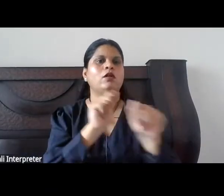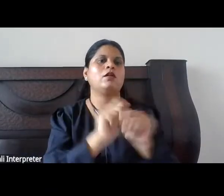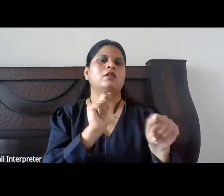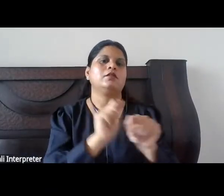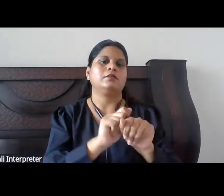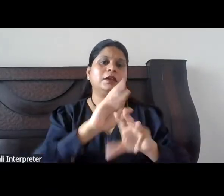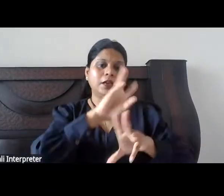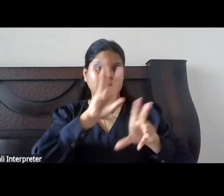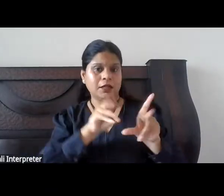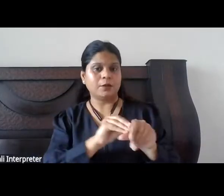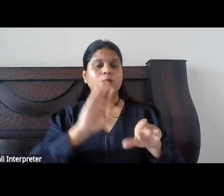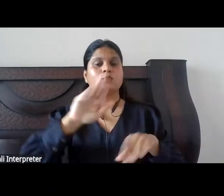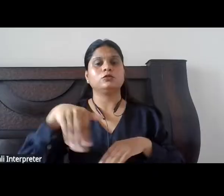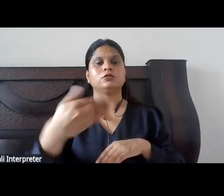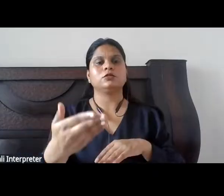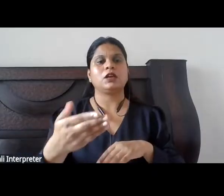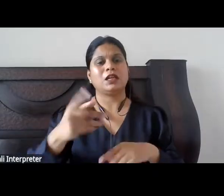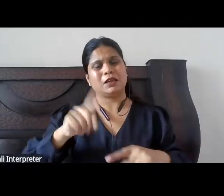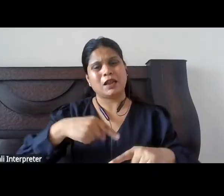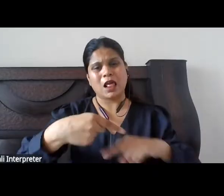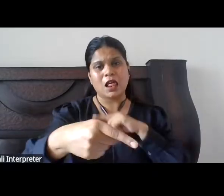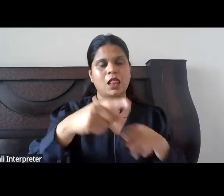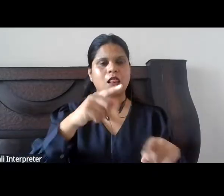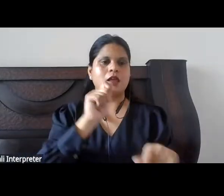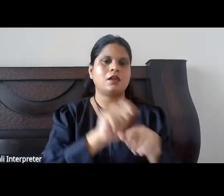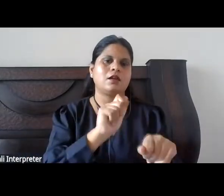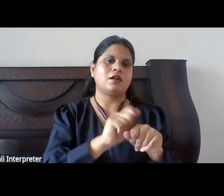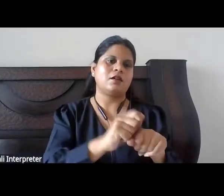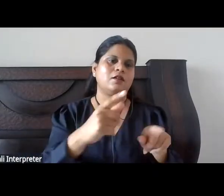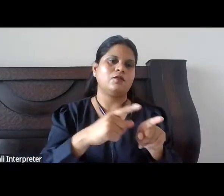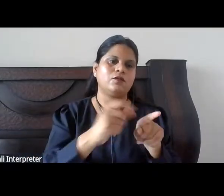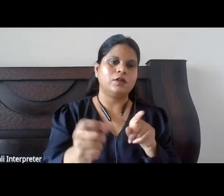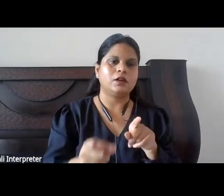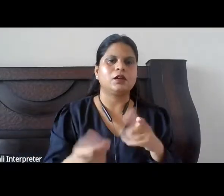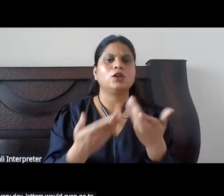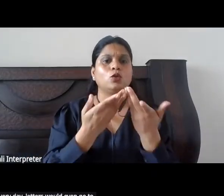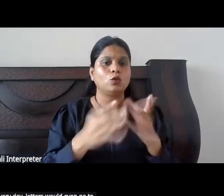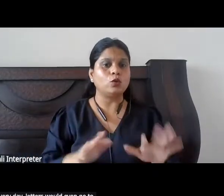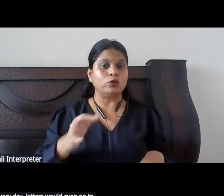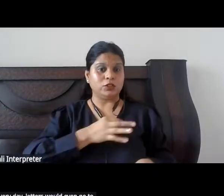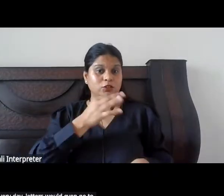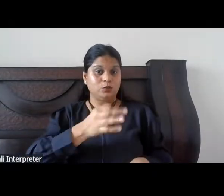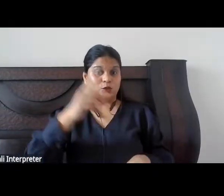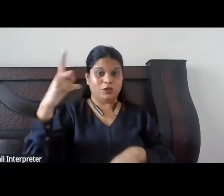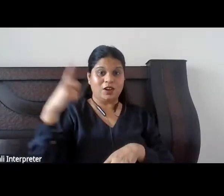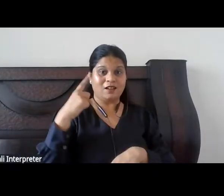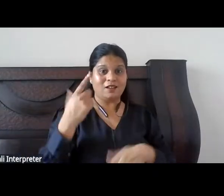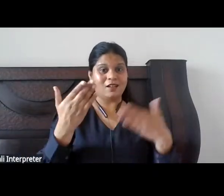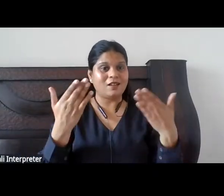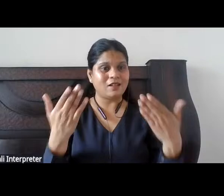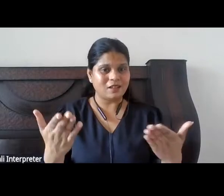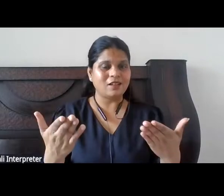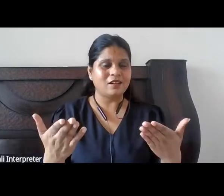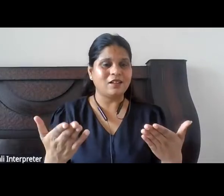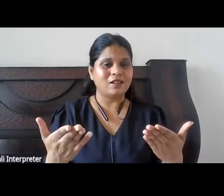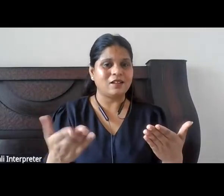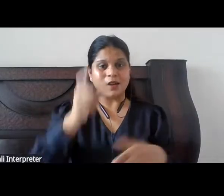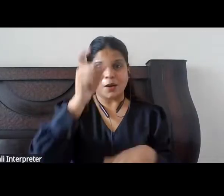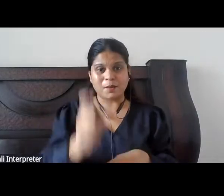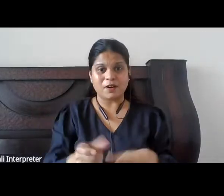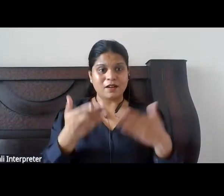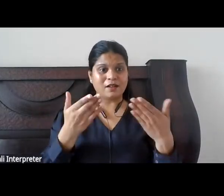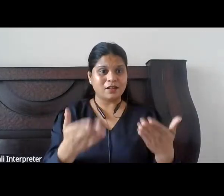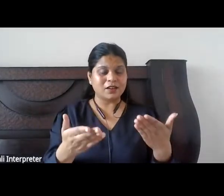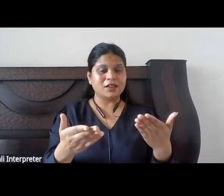engaged. Every day, letters would even go to spiritual leaders to talk about, the inclusion of